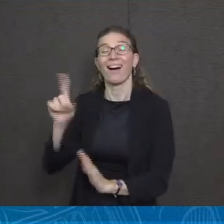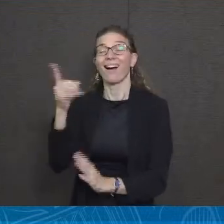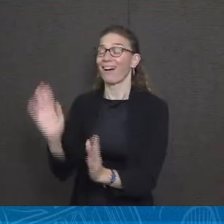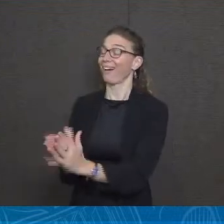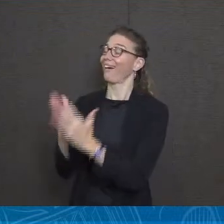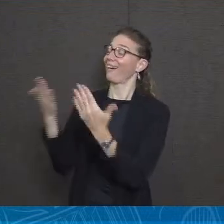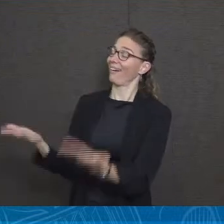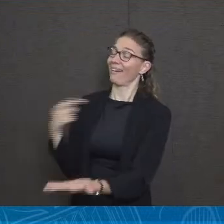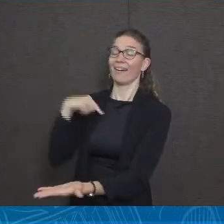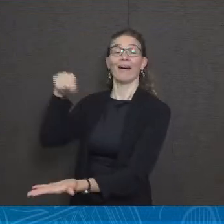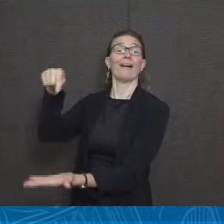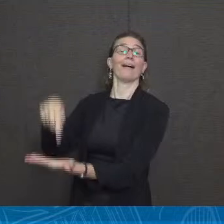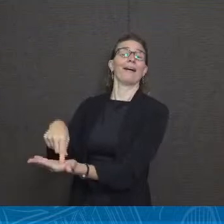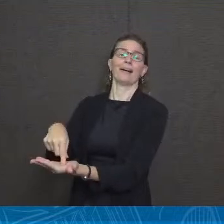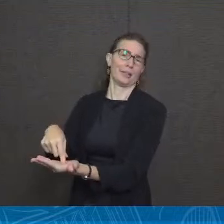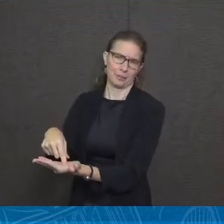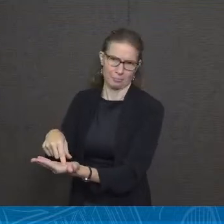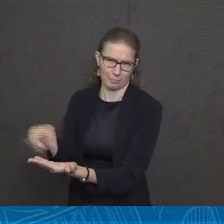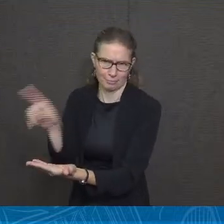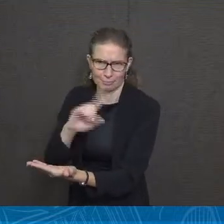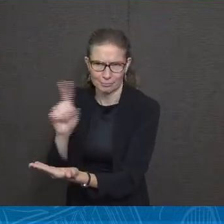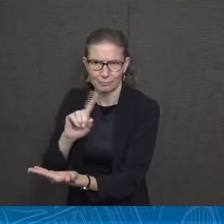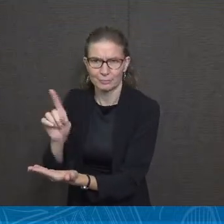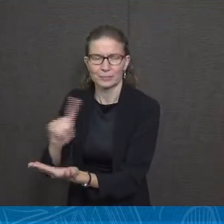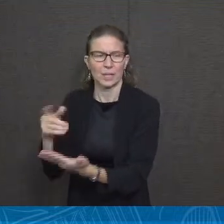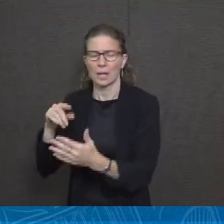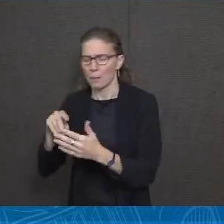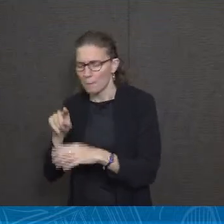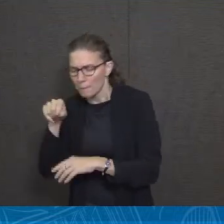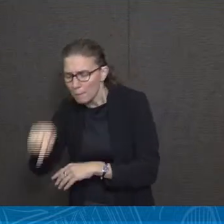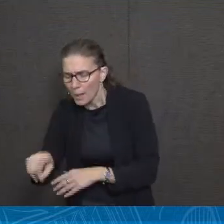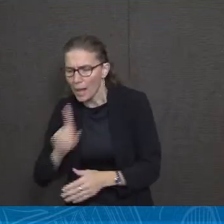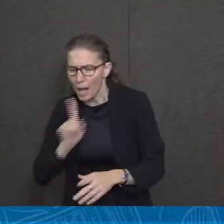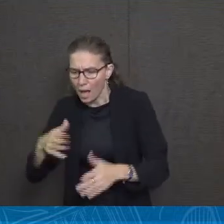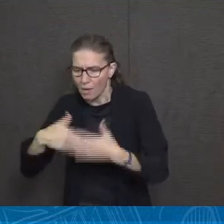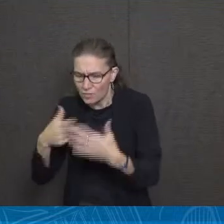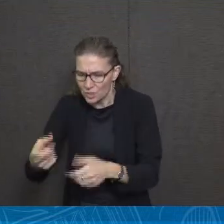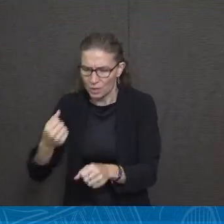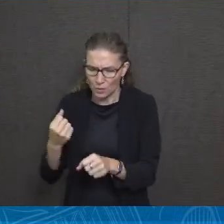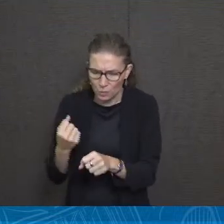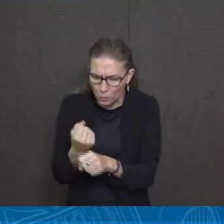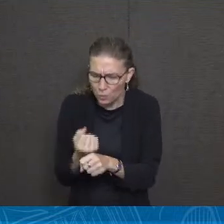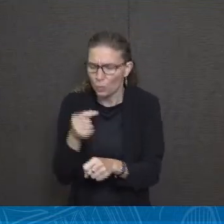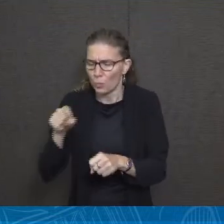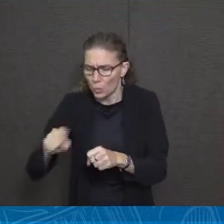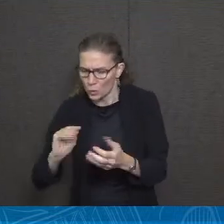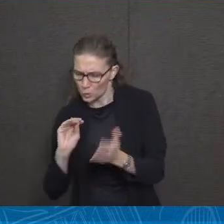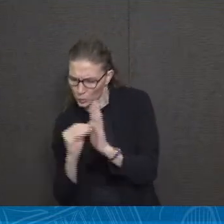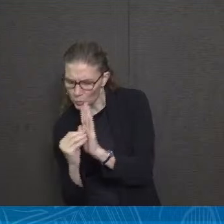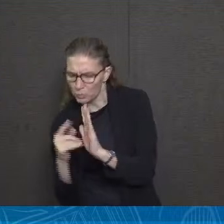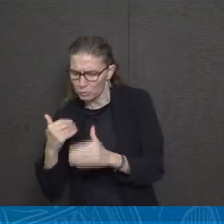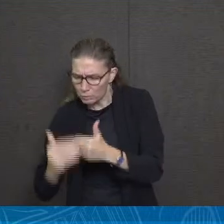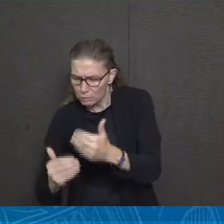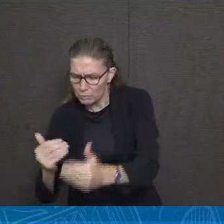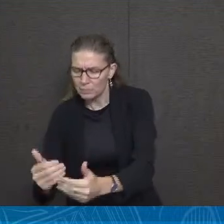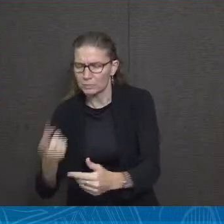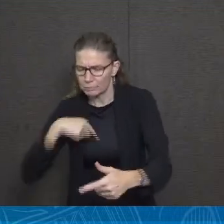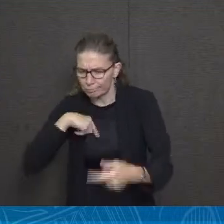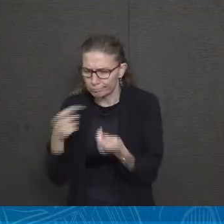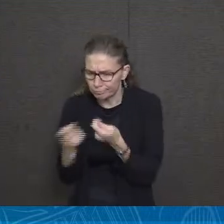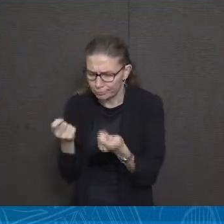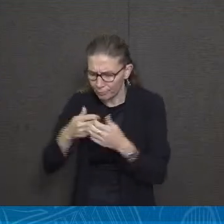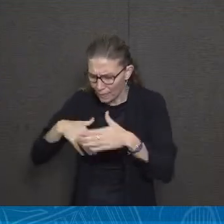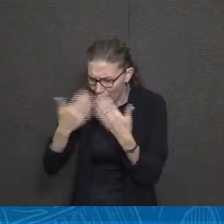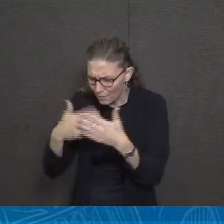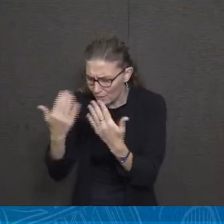that what that court judgment is, it's how it works in practice, it's how we manage our daily lives. And those of us